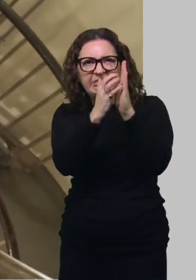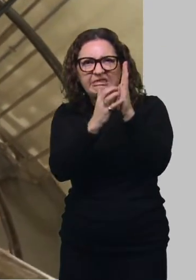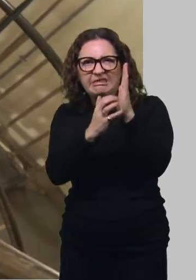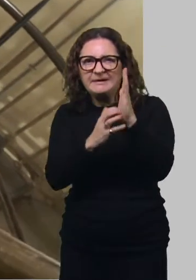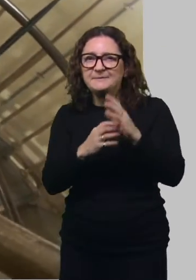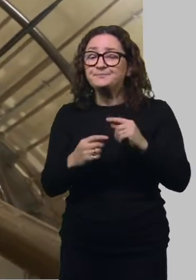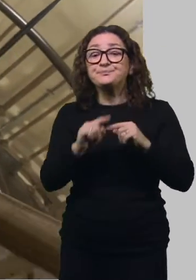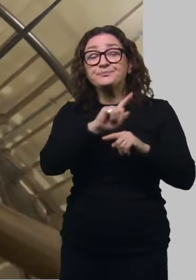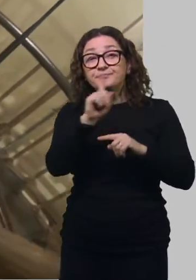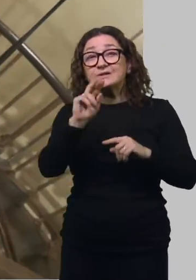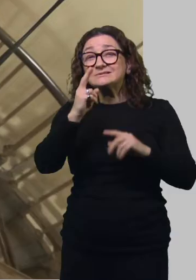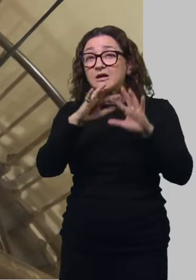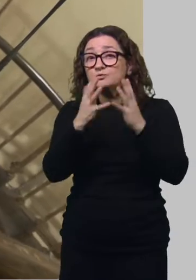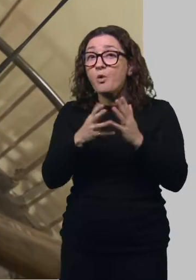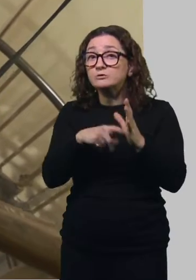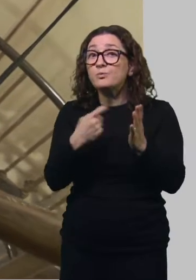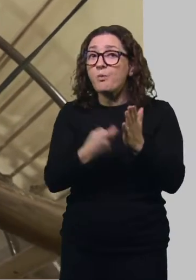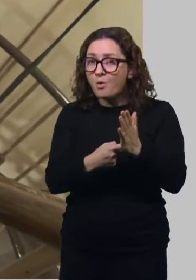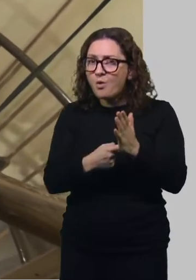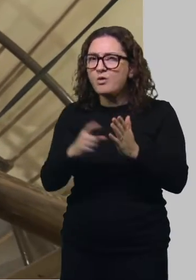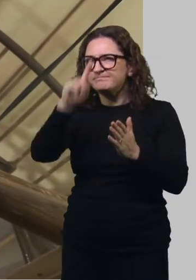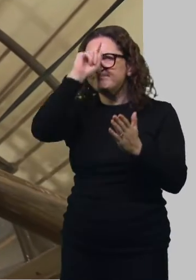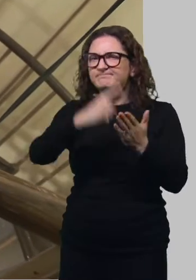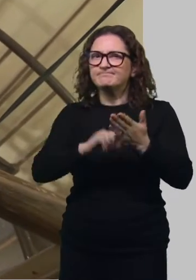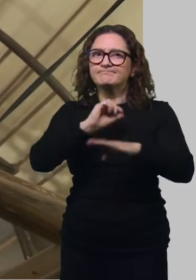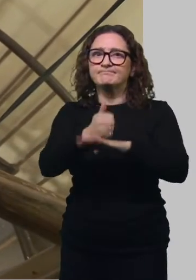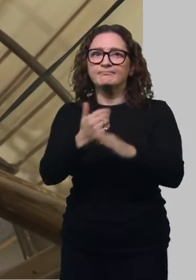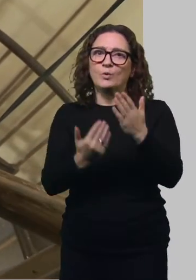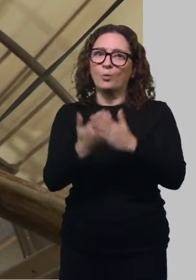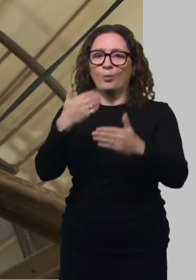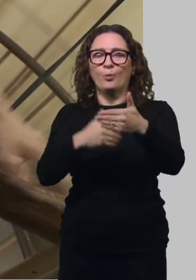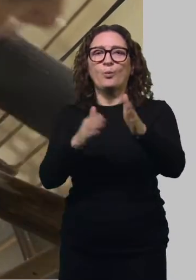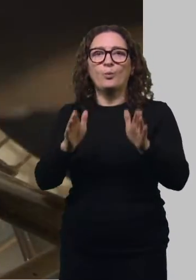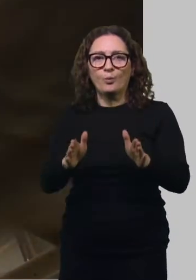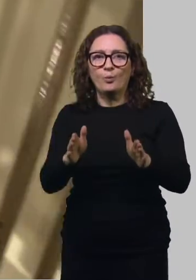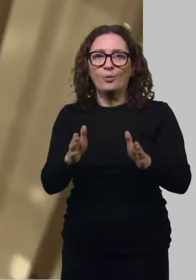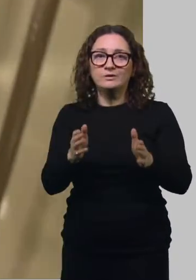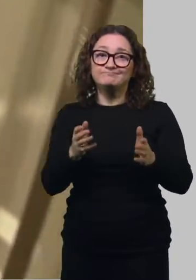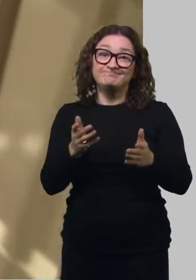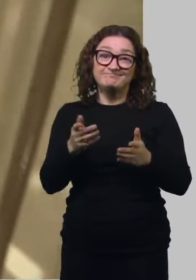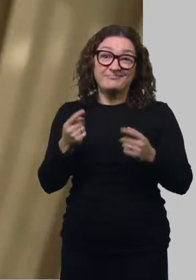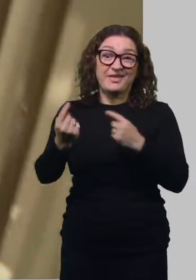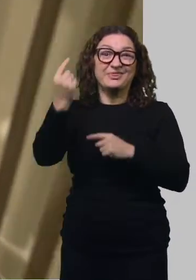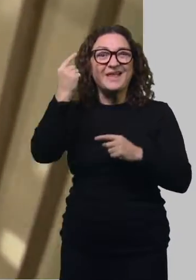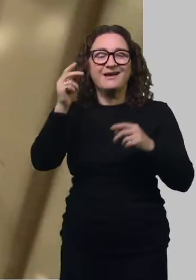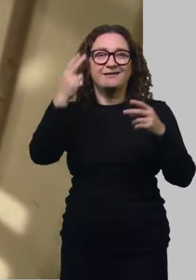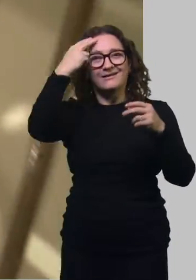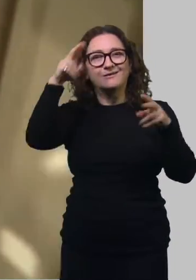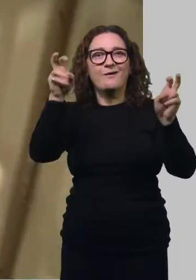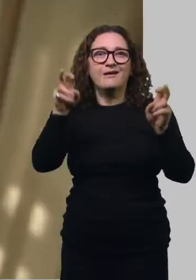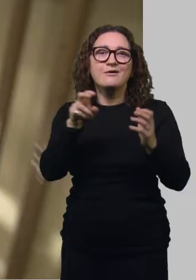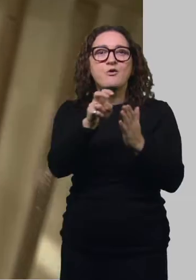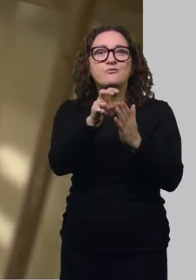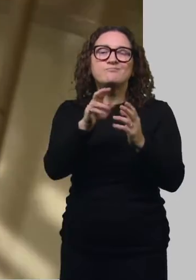set up a department to look after the archives, the House of Lords Record Office. Today we are known as the Parliamentary Archives.